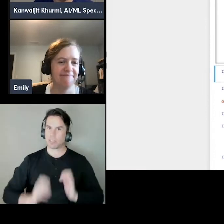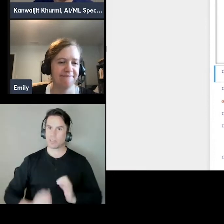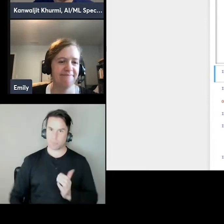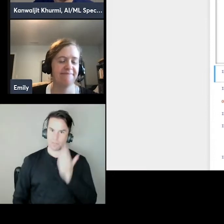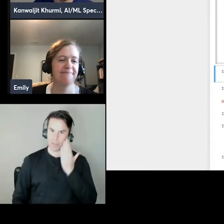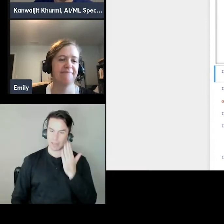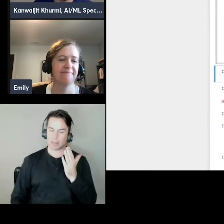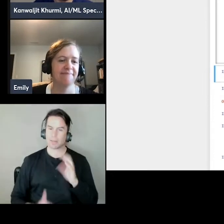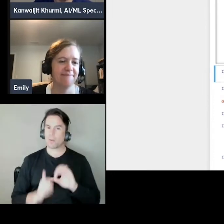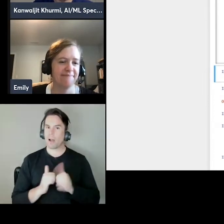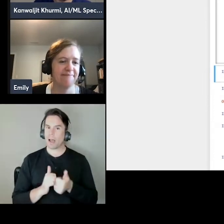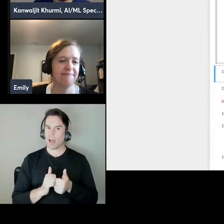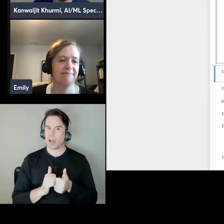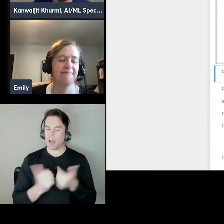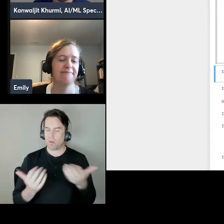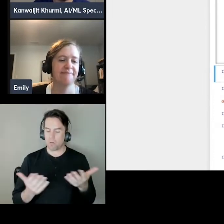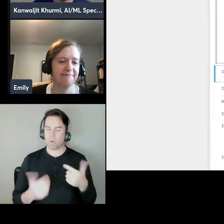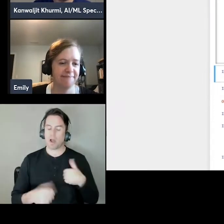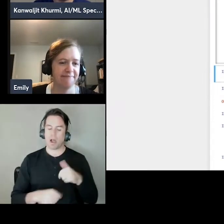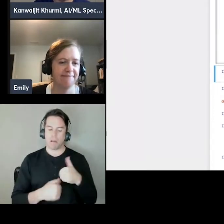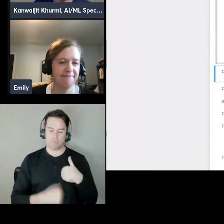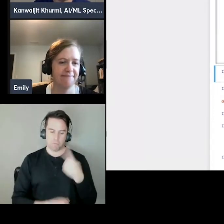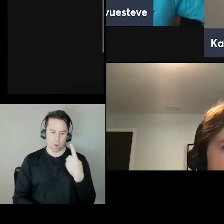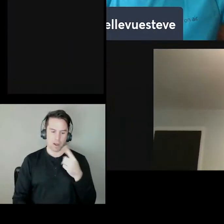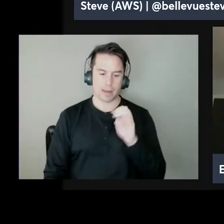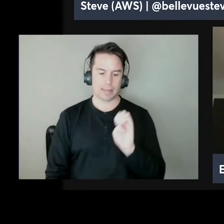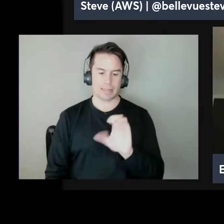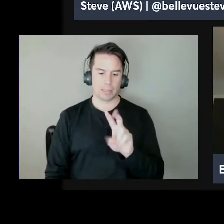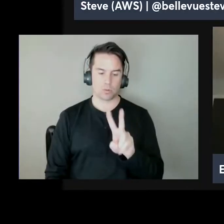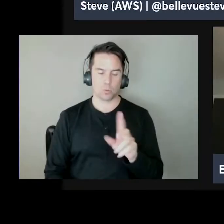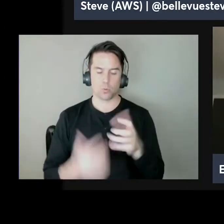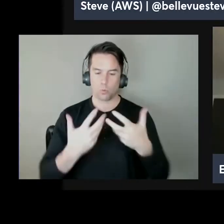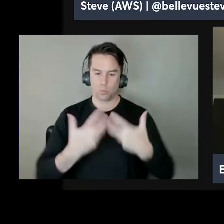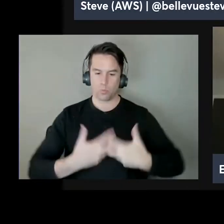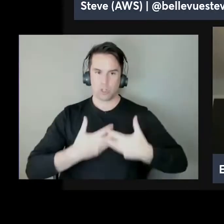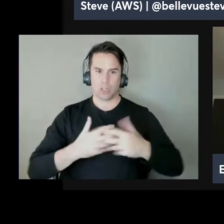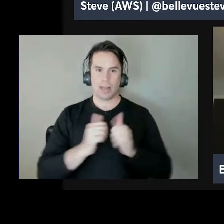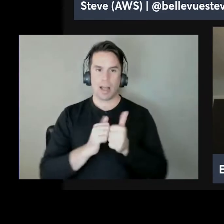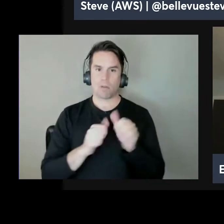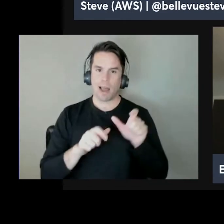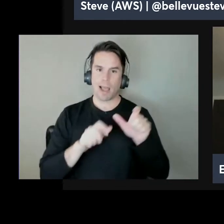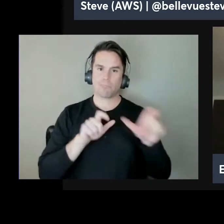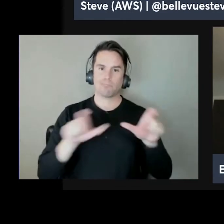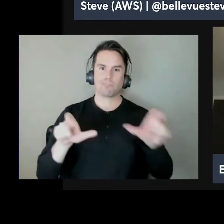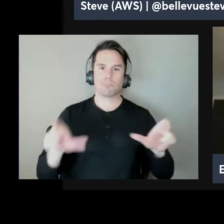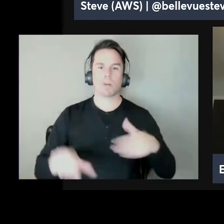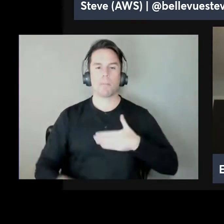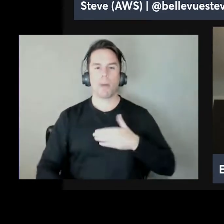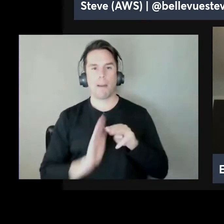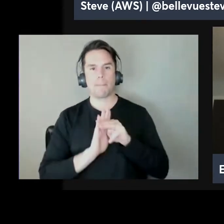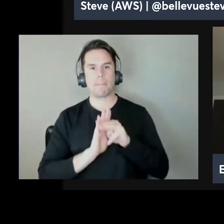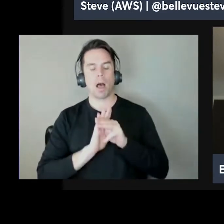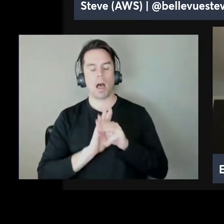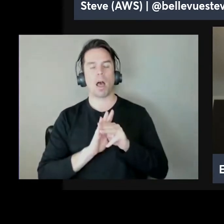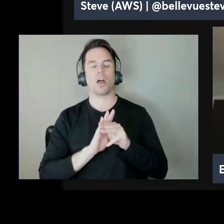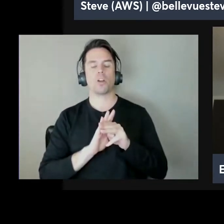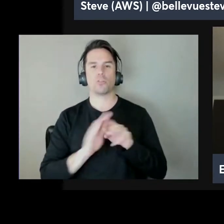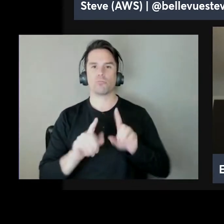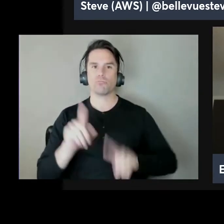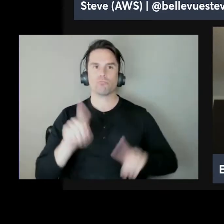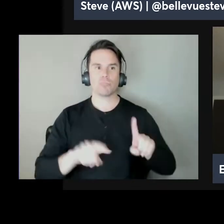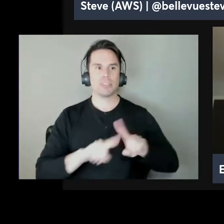one EC2 machine. How can I distribute my model across a cluster of various different EC2 machines,